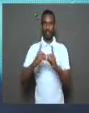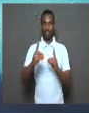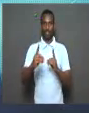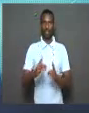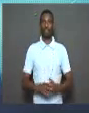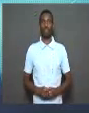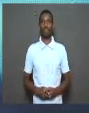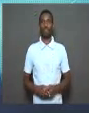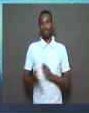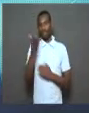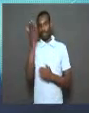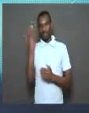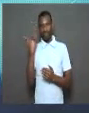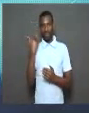thermodynamics.